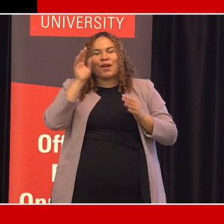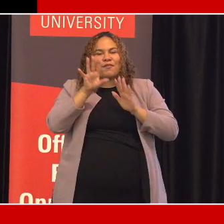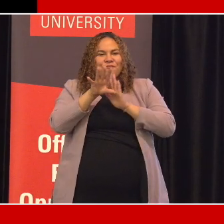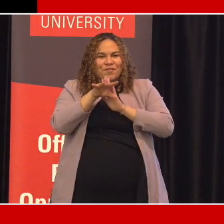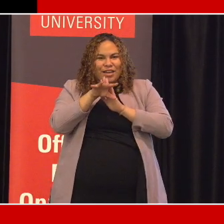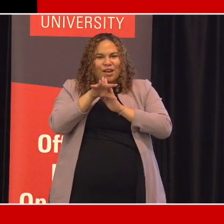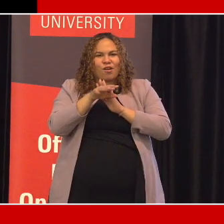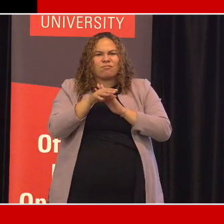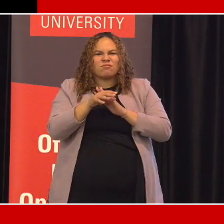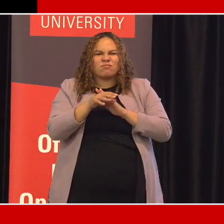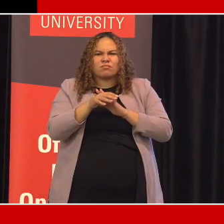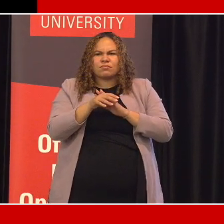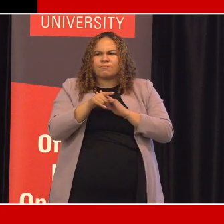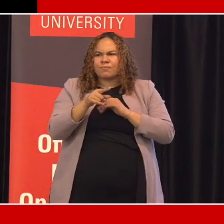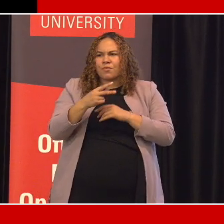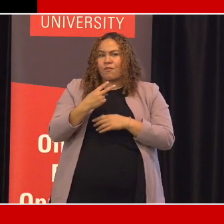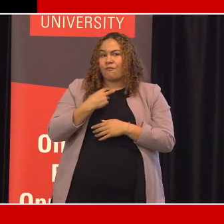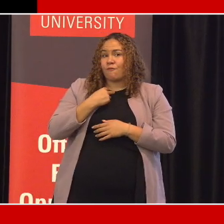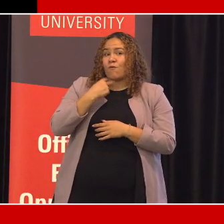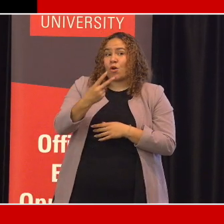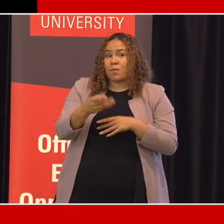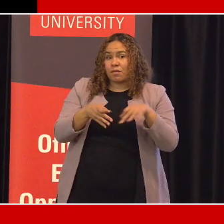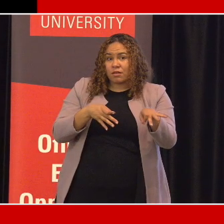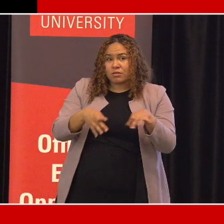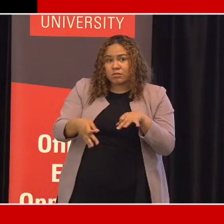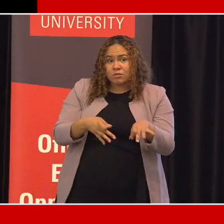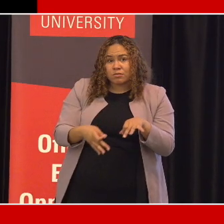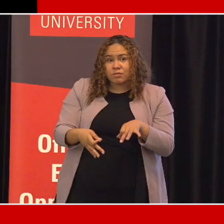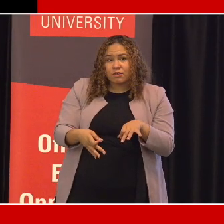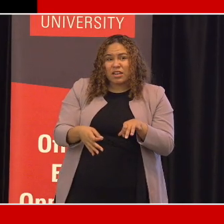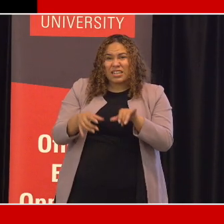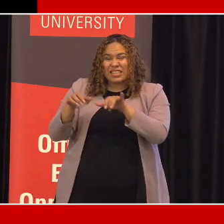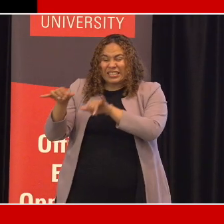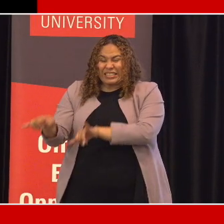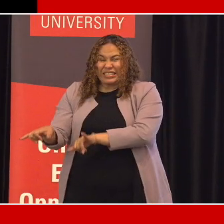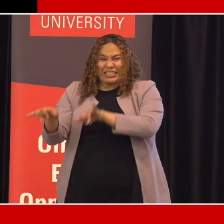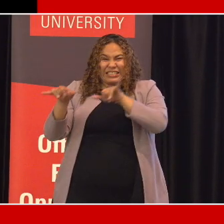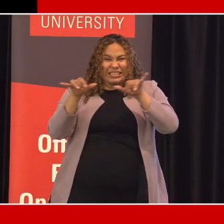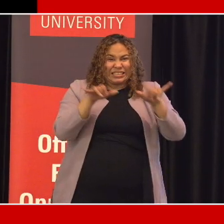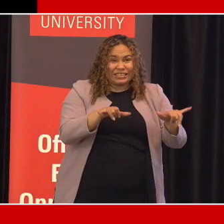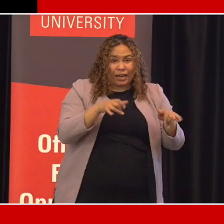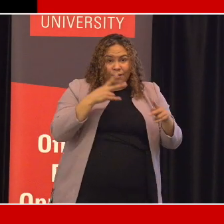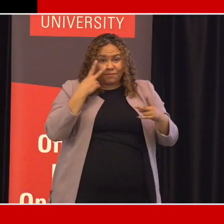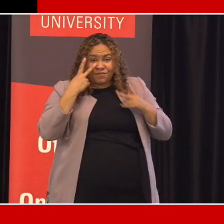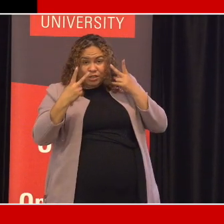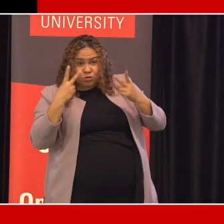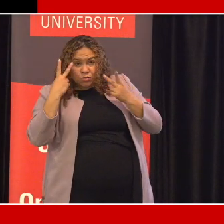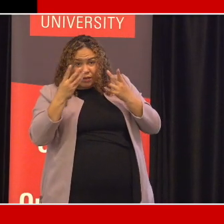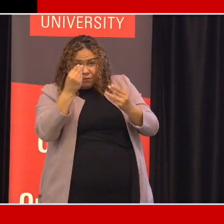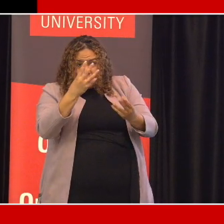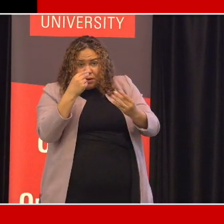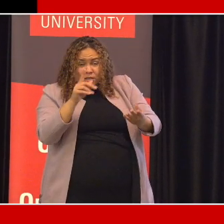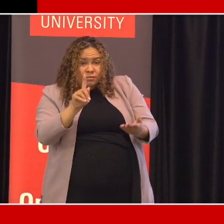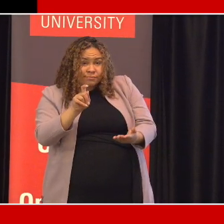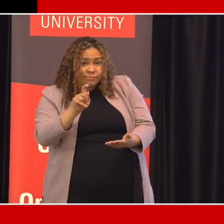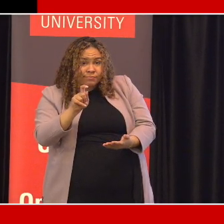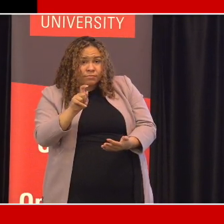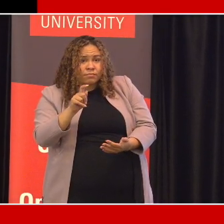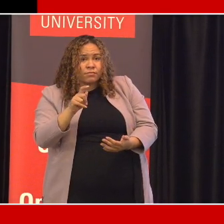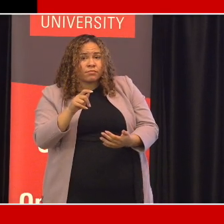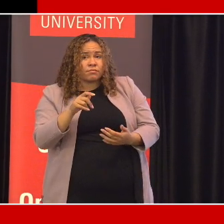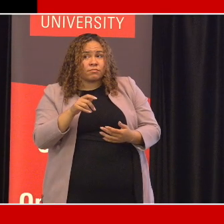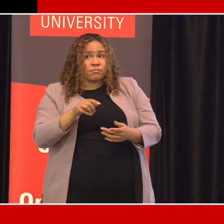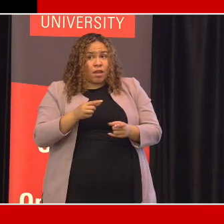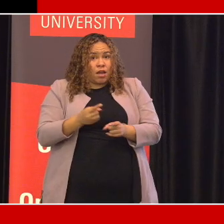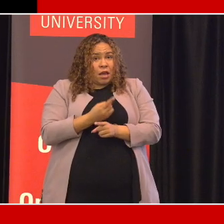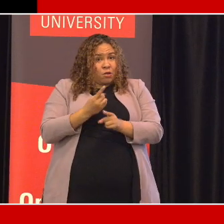you to think about, is it verbally descriptive and telling you the same thing that you would get visually? Does it have accurate